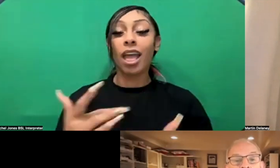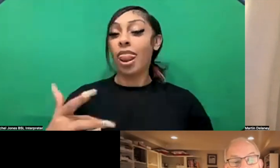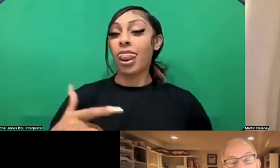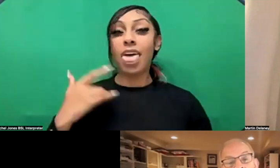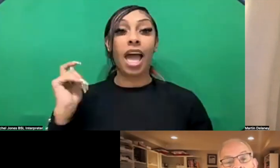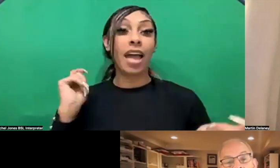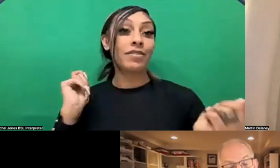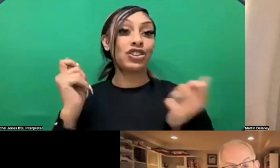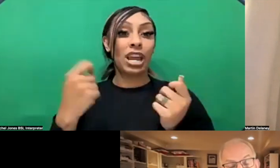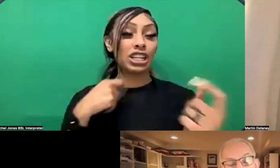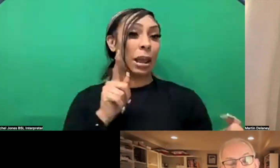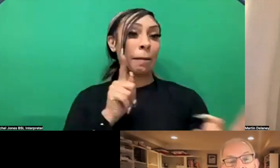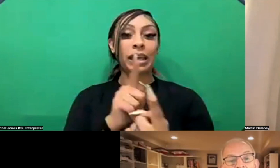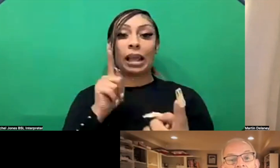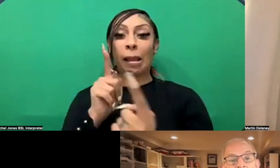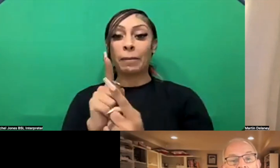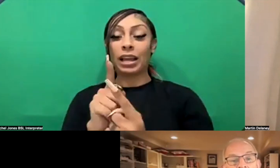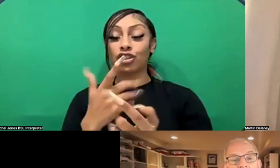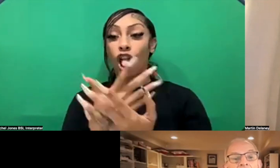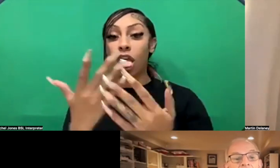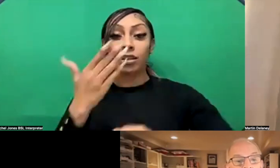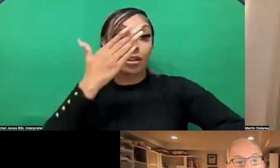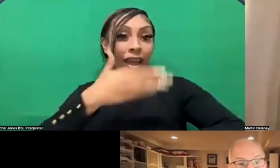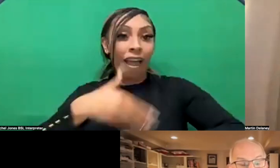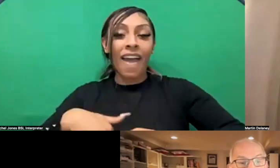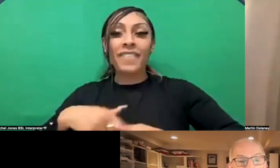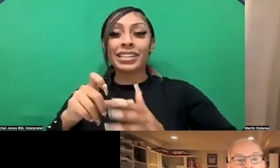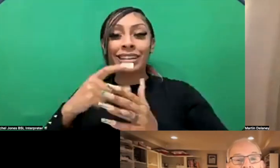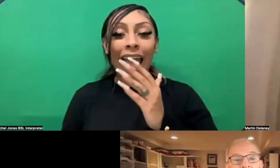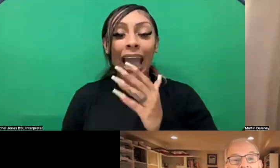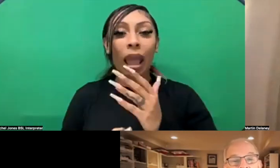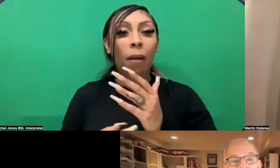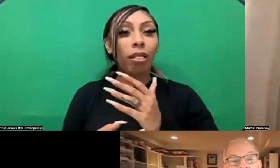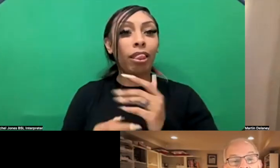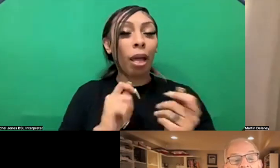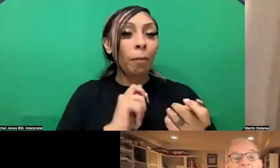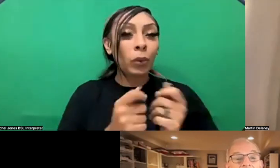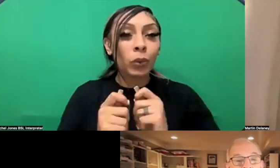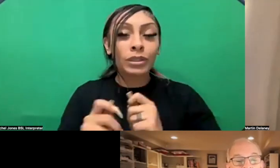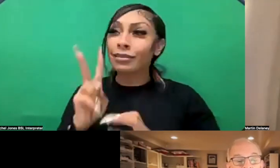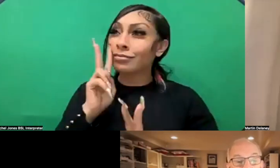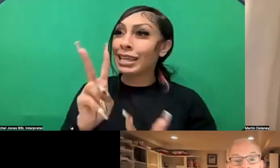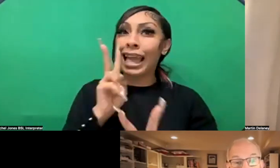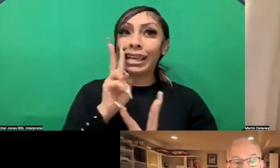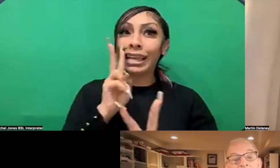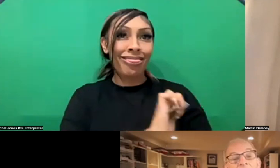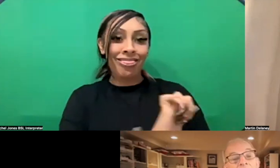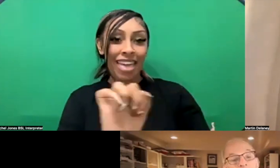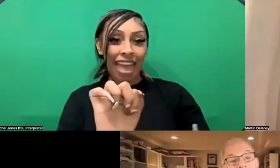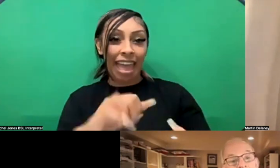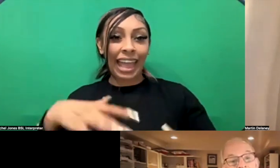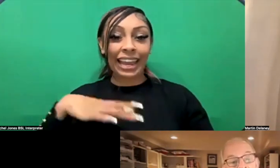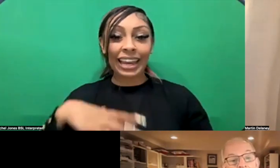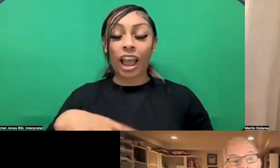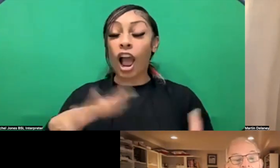meet many physically disabled musicians and see what their needs are and see that their joy in